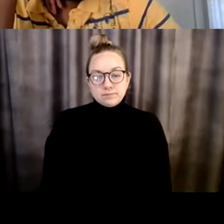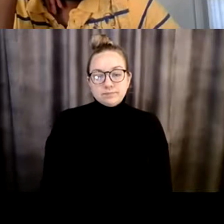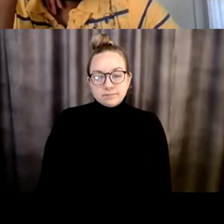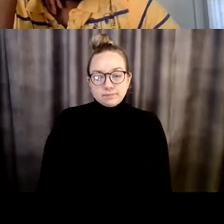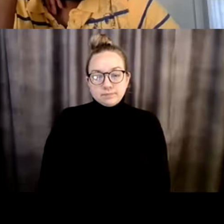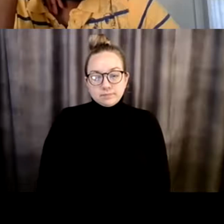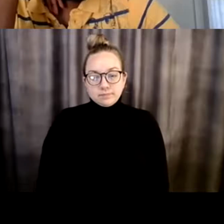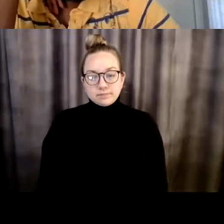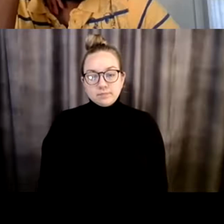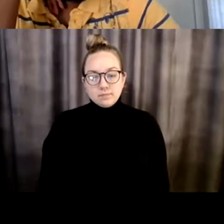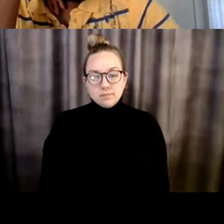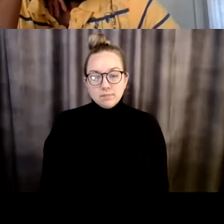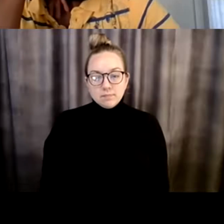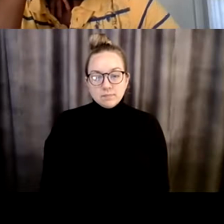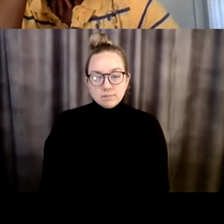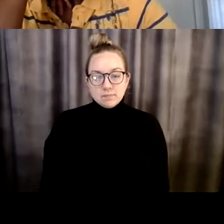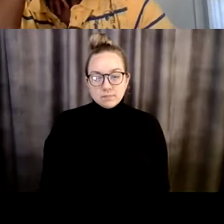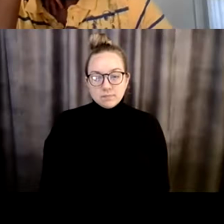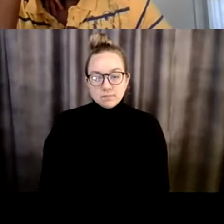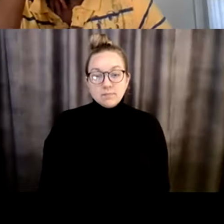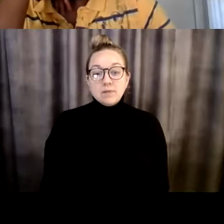all of our students can be actively engaged.